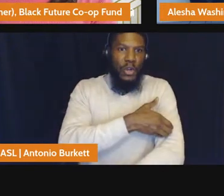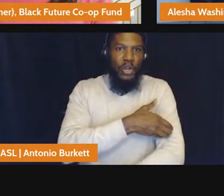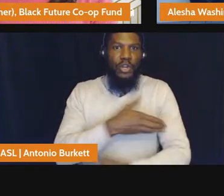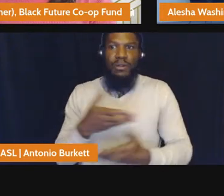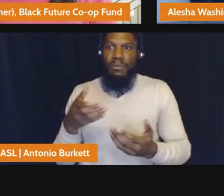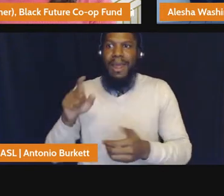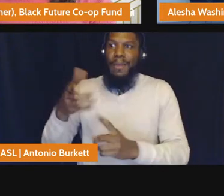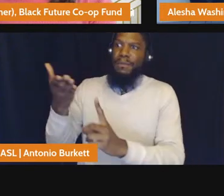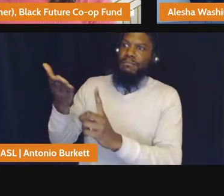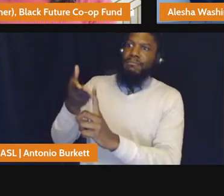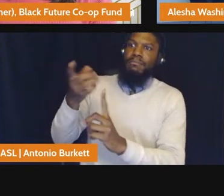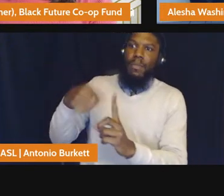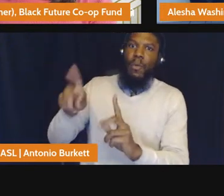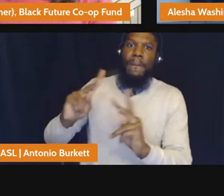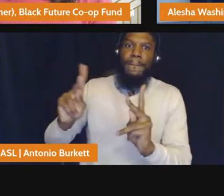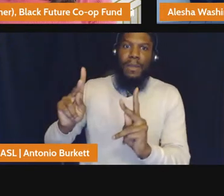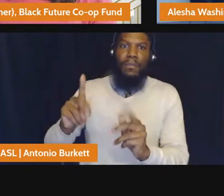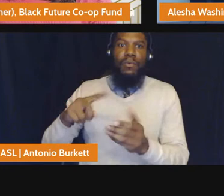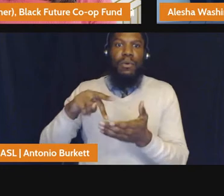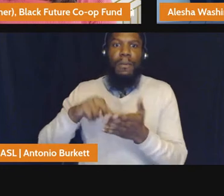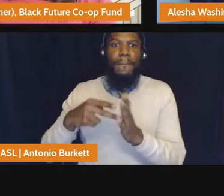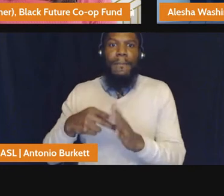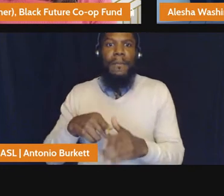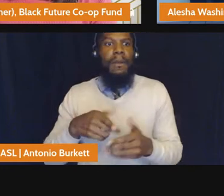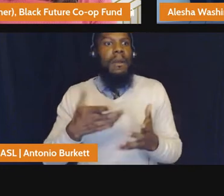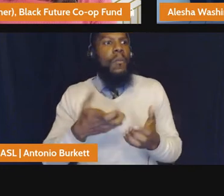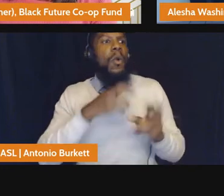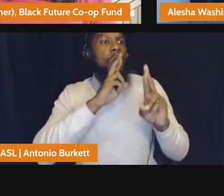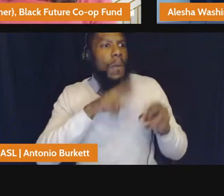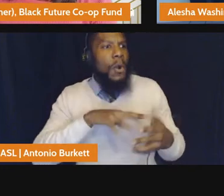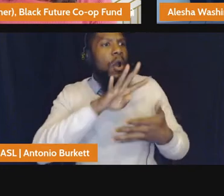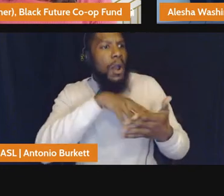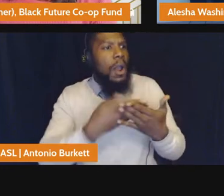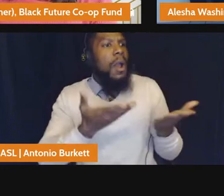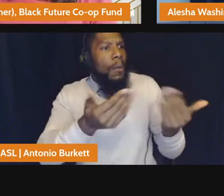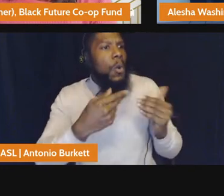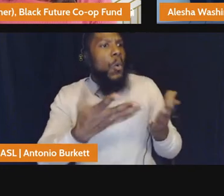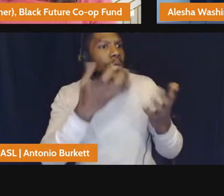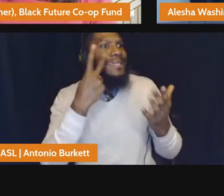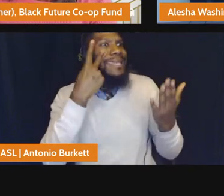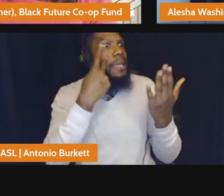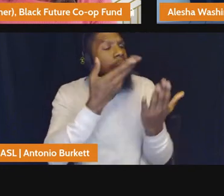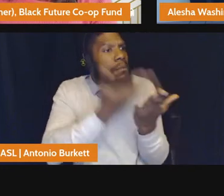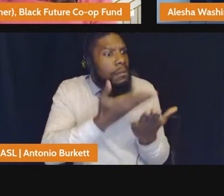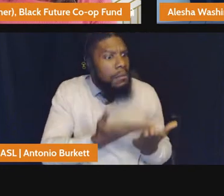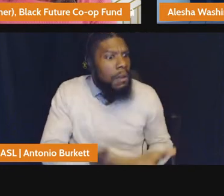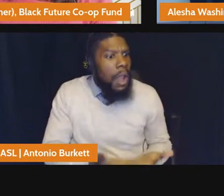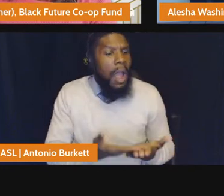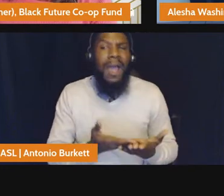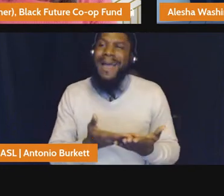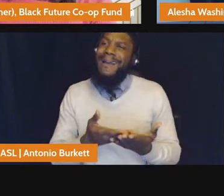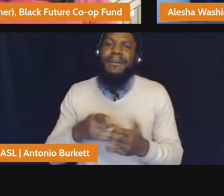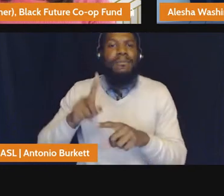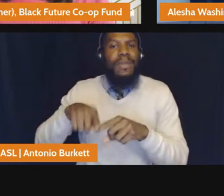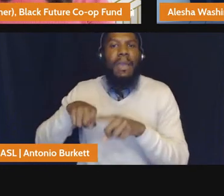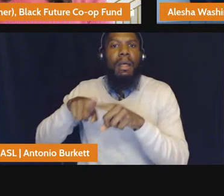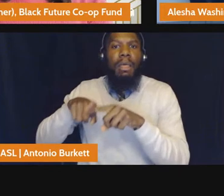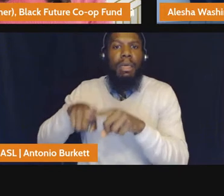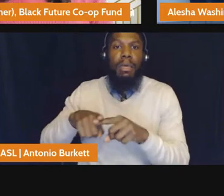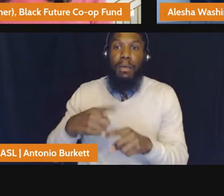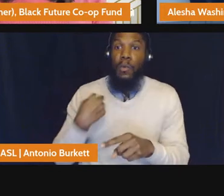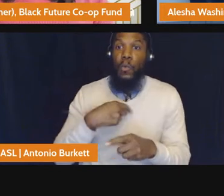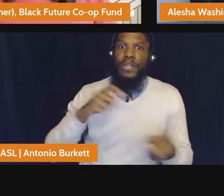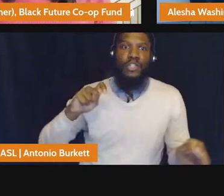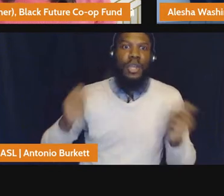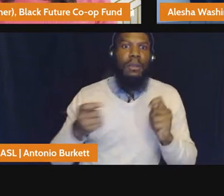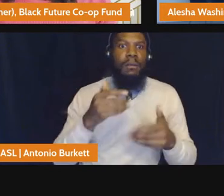they're gonna have to not follow up on reports. You know, we changed our whole grant process to stop doing reporting after a grant was given,